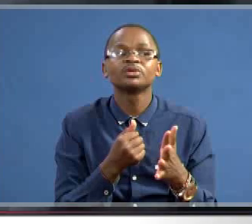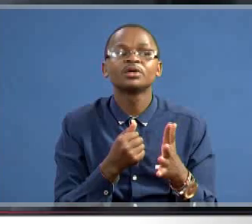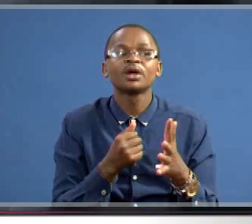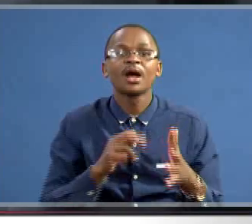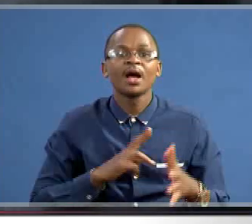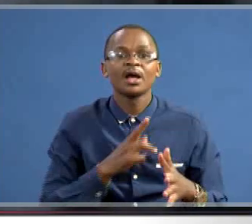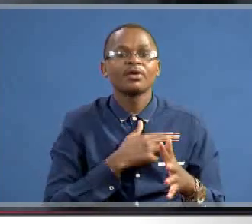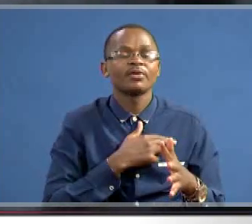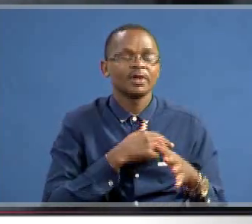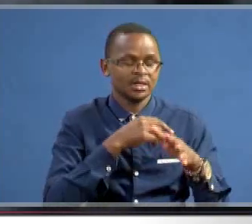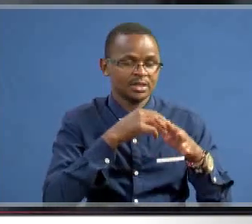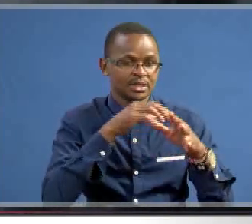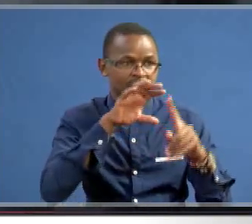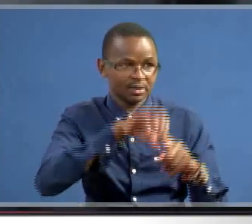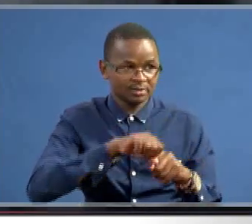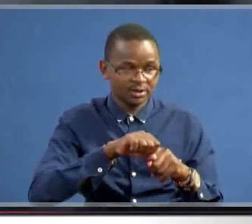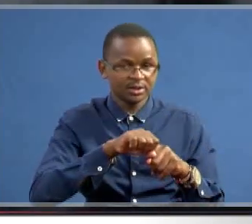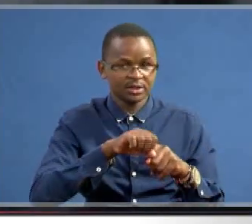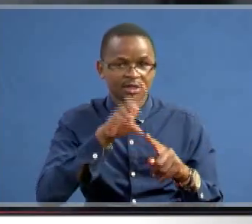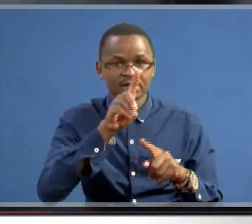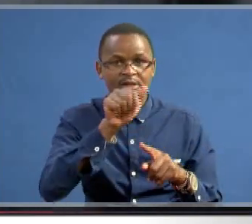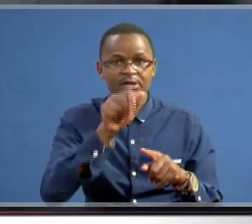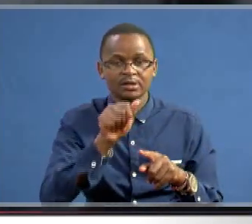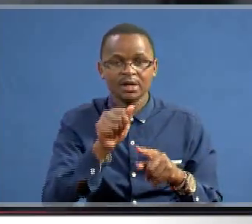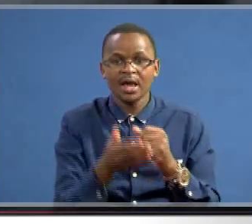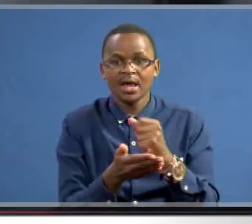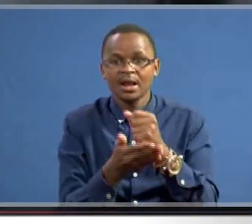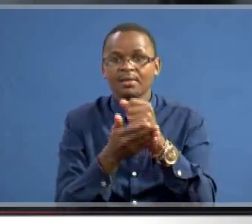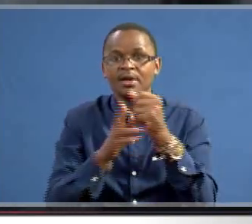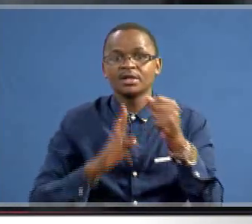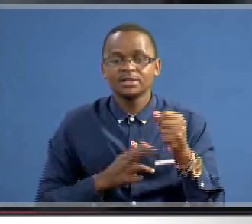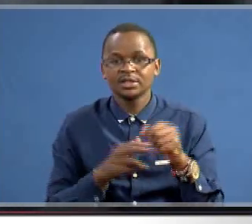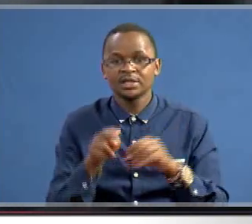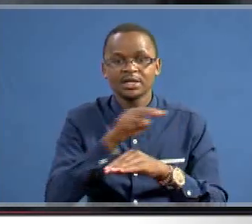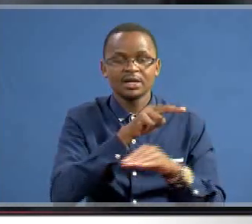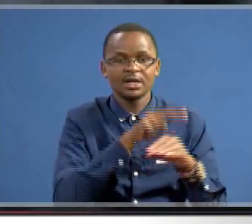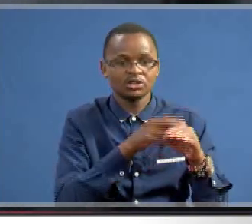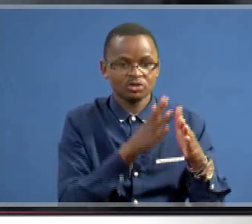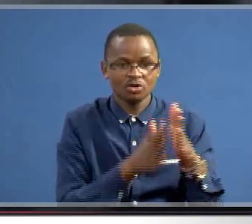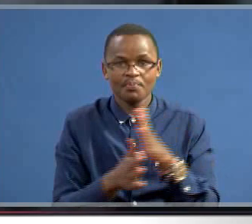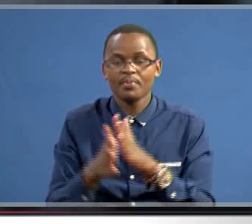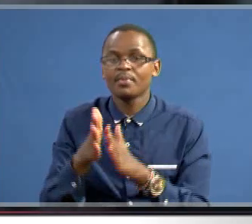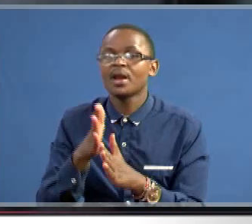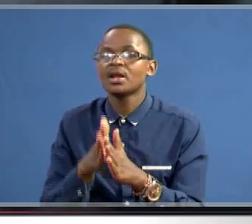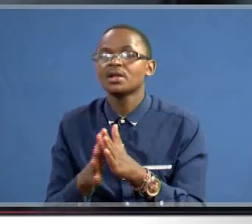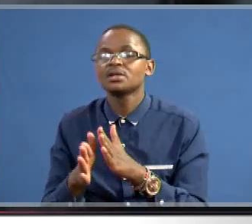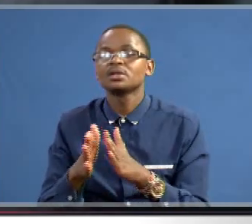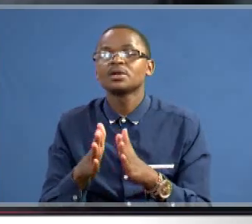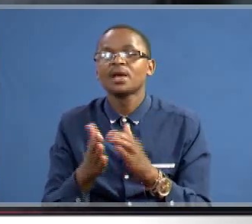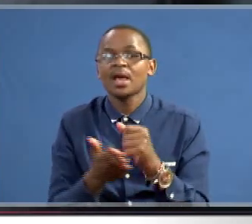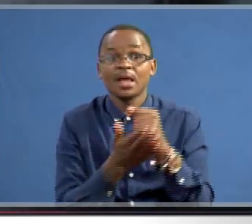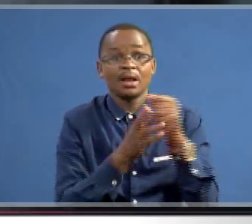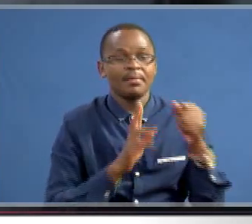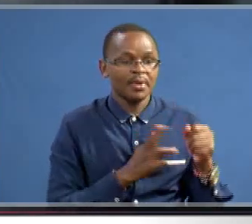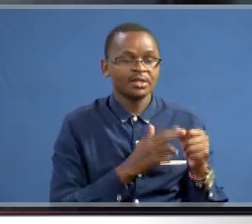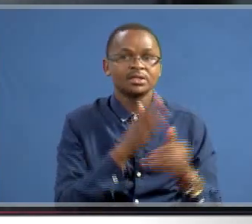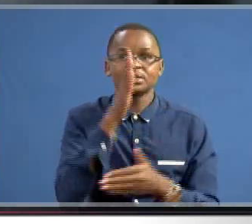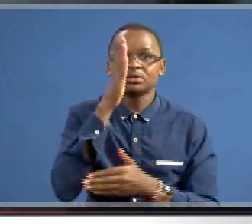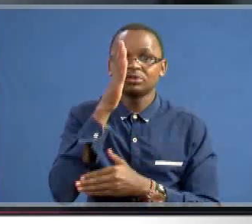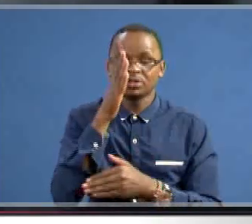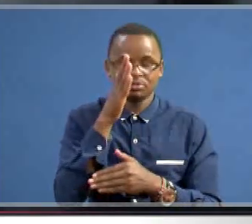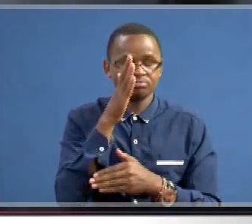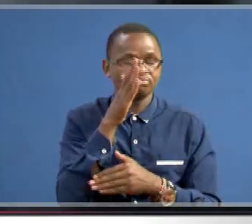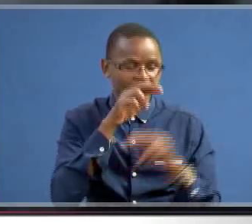capturing your data to keep so that it can help us in national planning it can help us in even our security operations